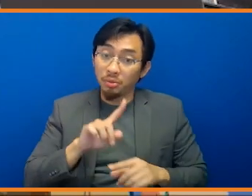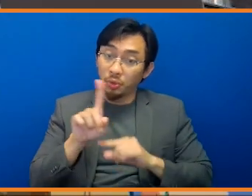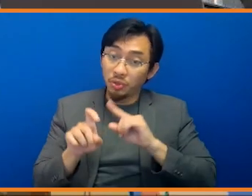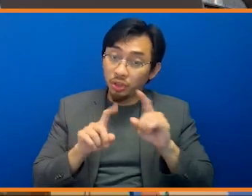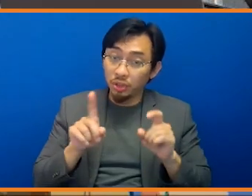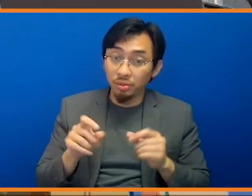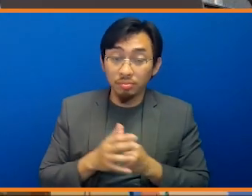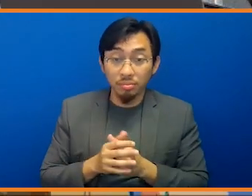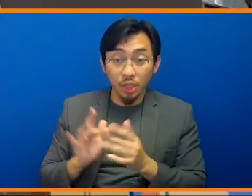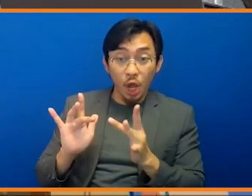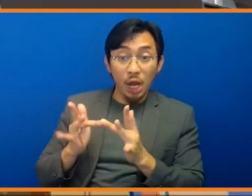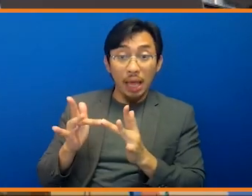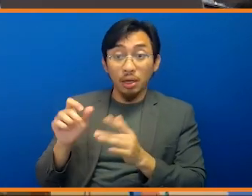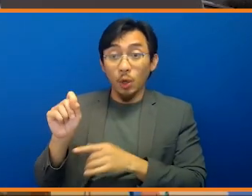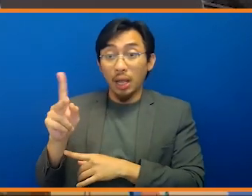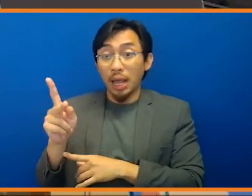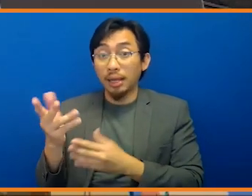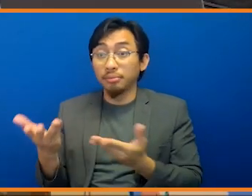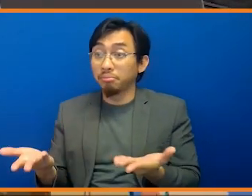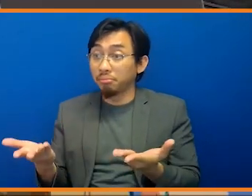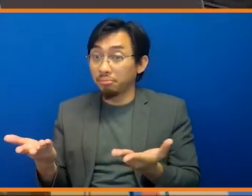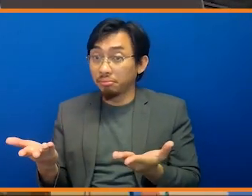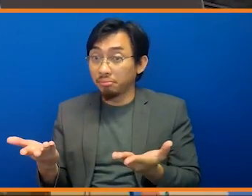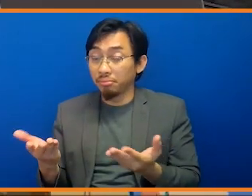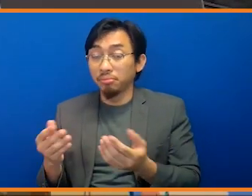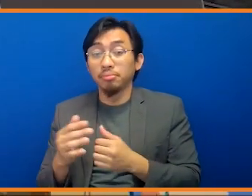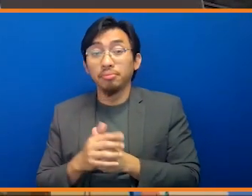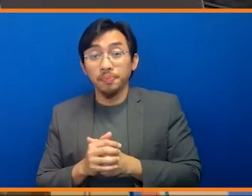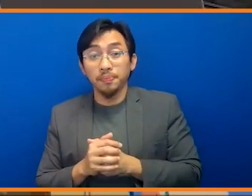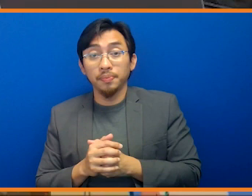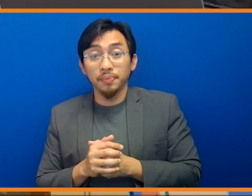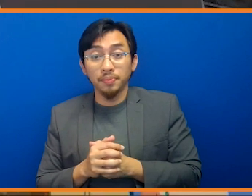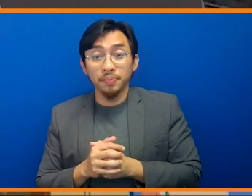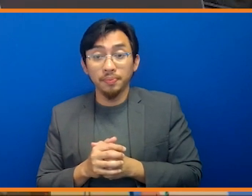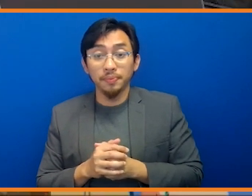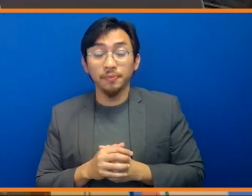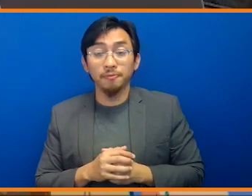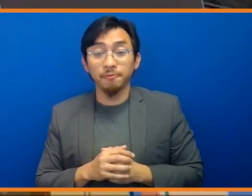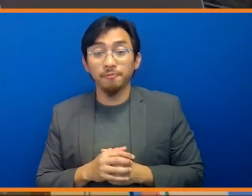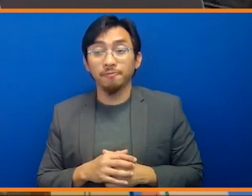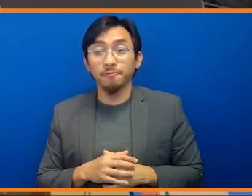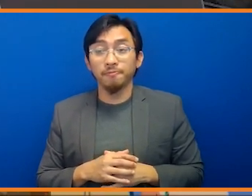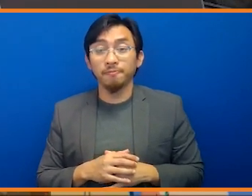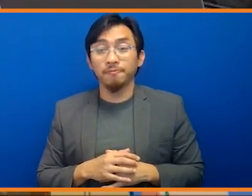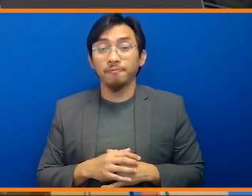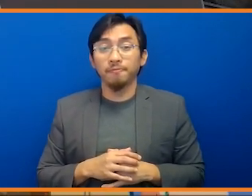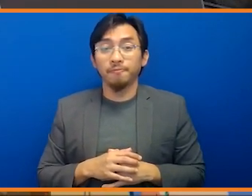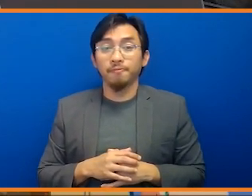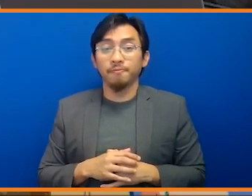Or online? Okay, in online we have here. So